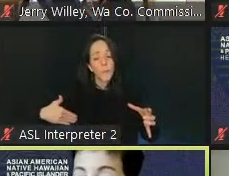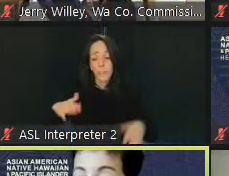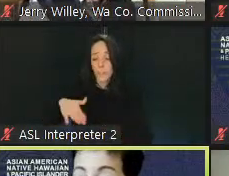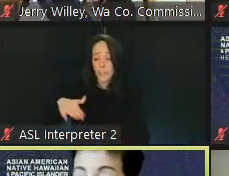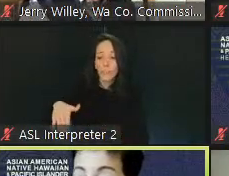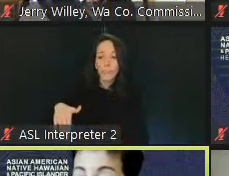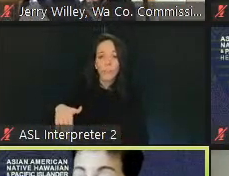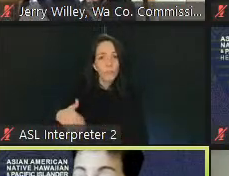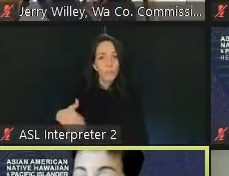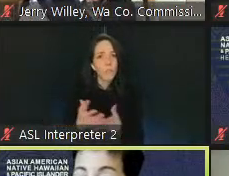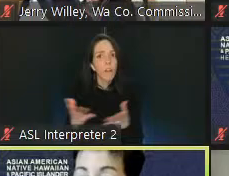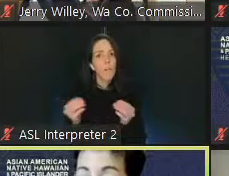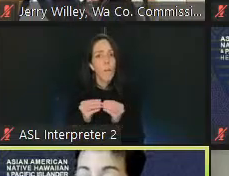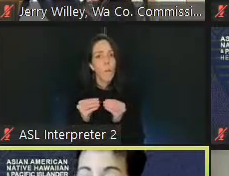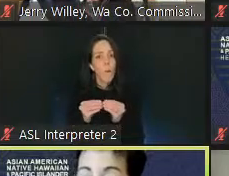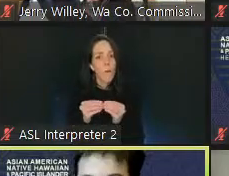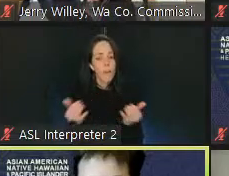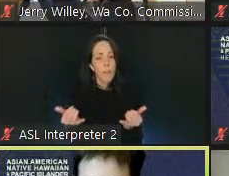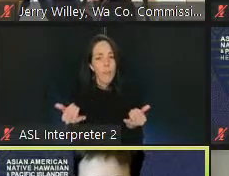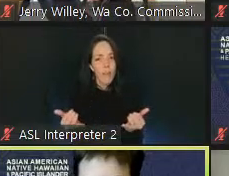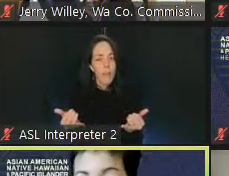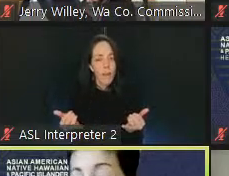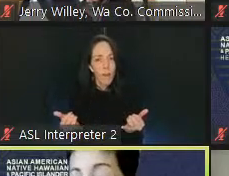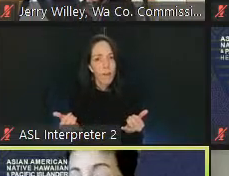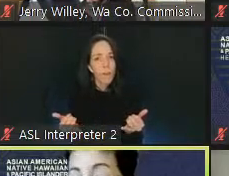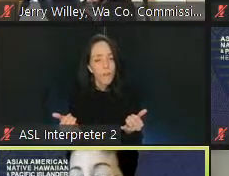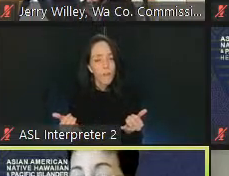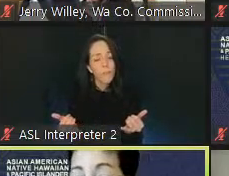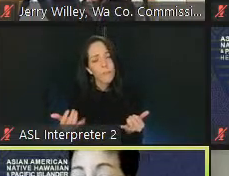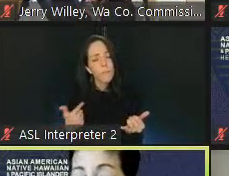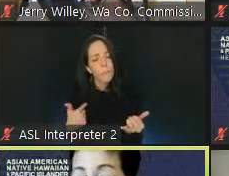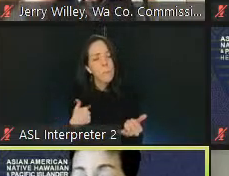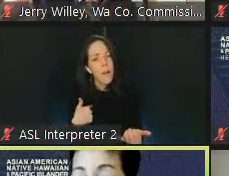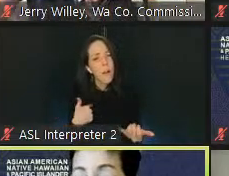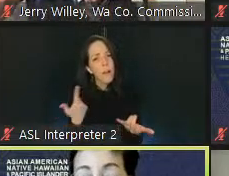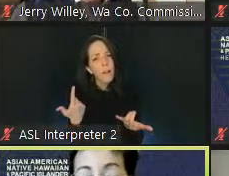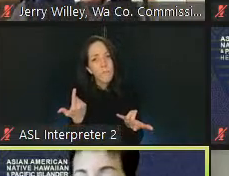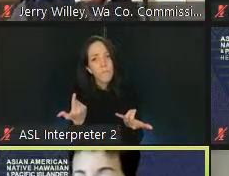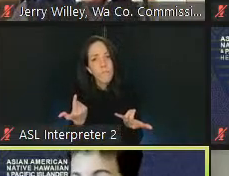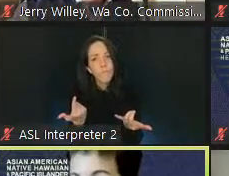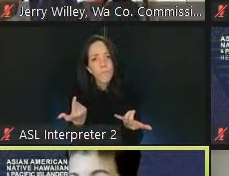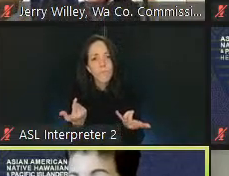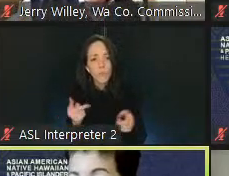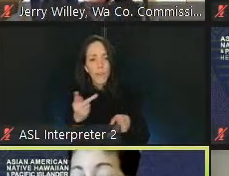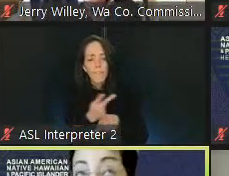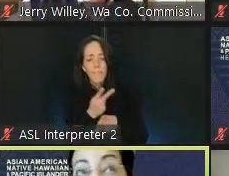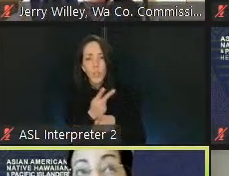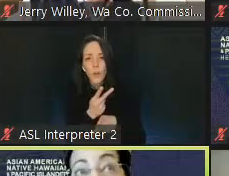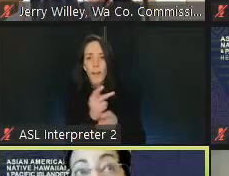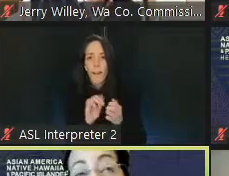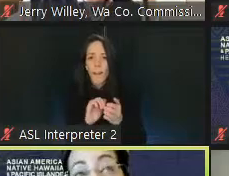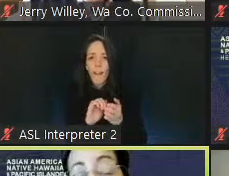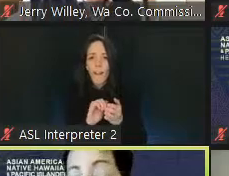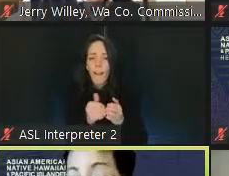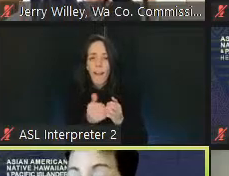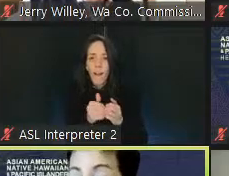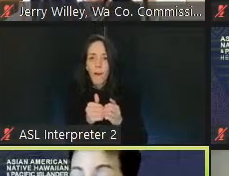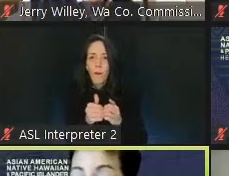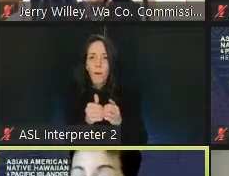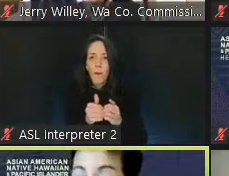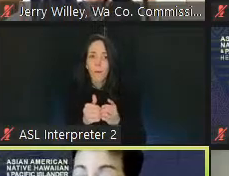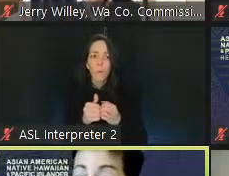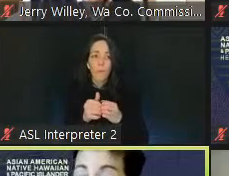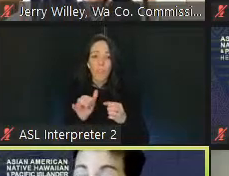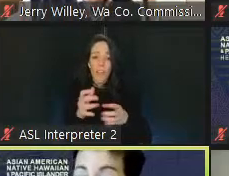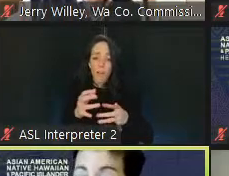in our community. And so I'm just trying to gauge how our